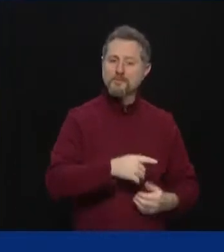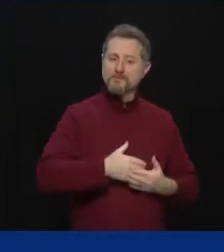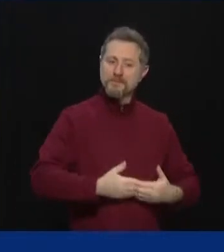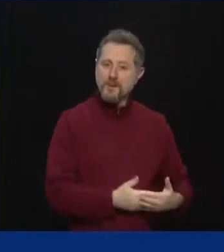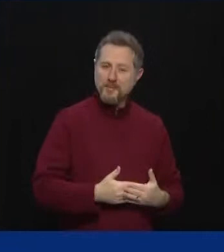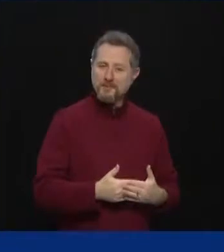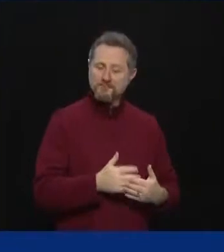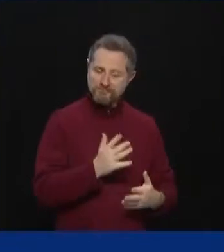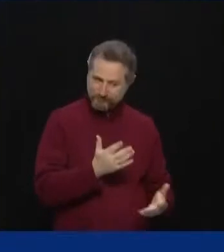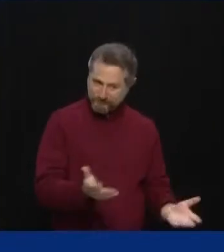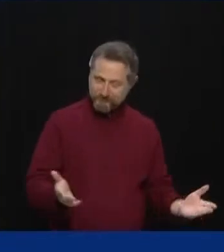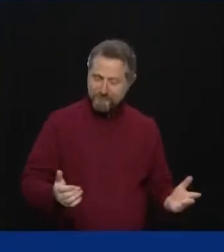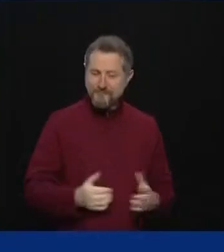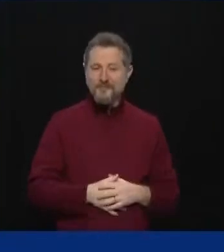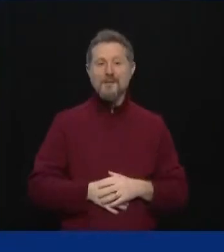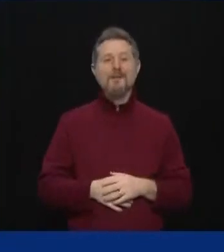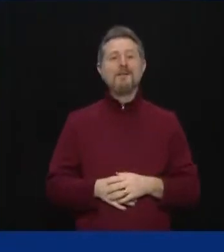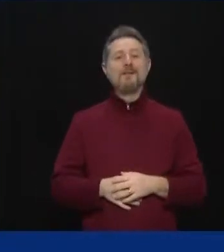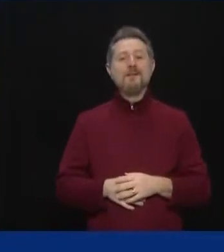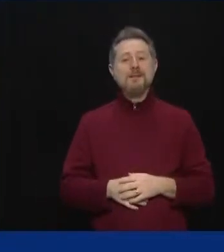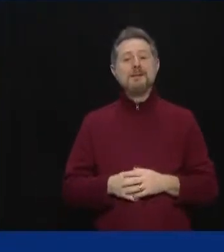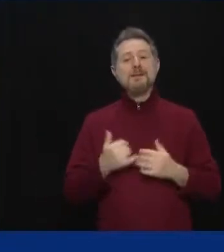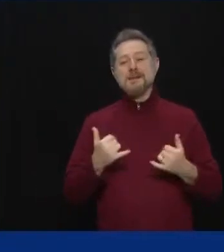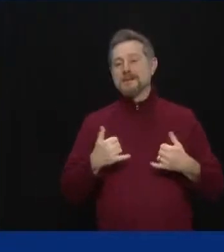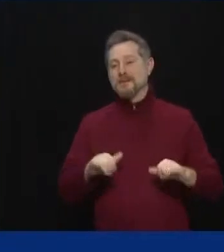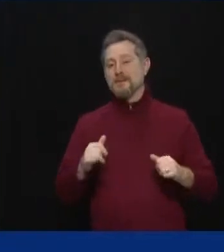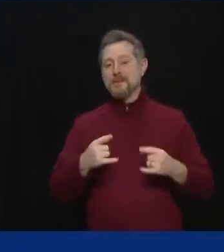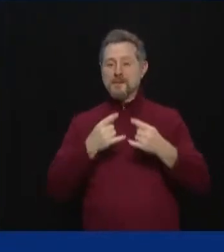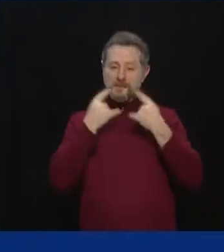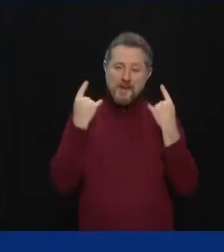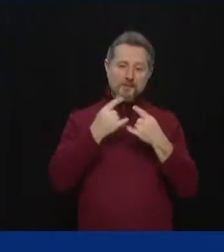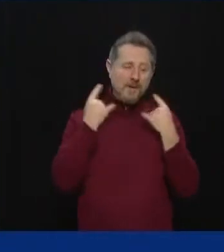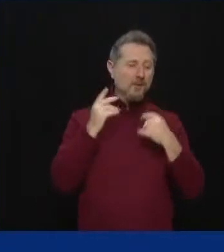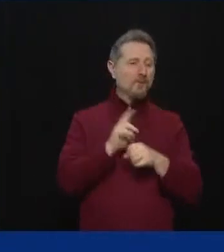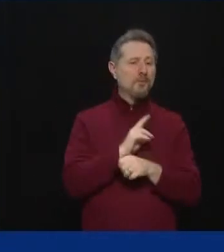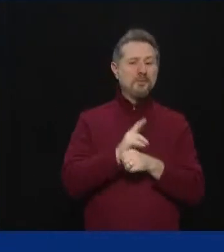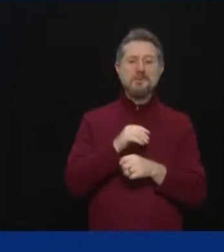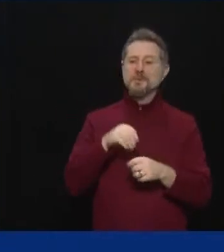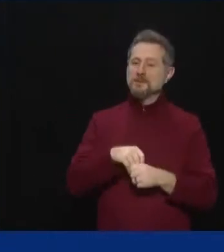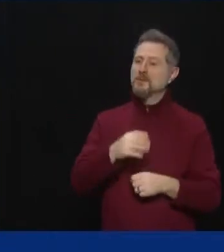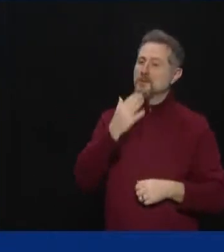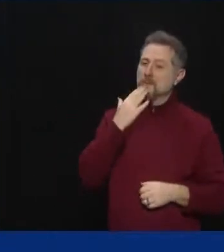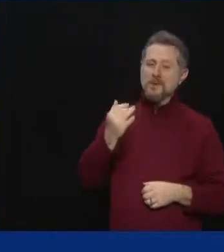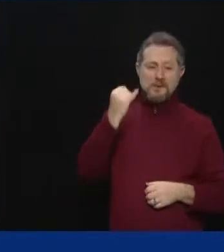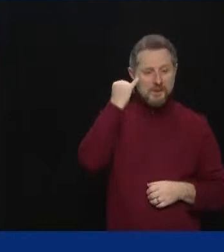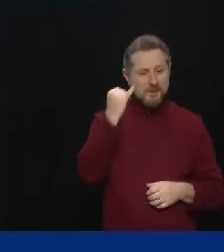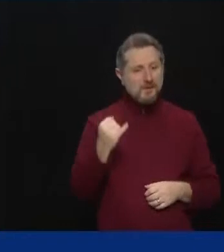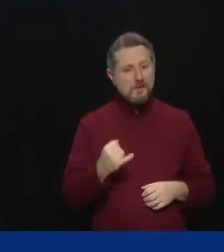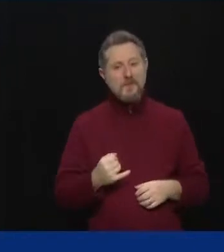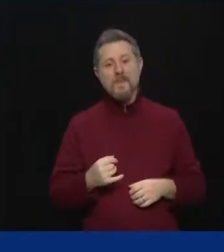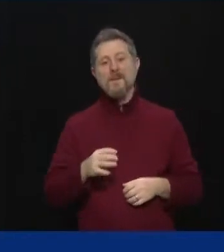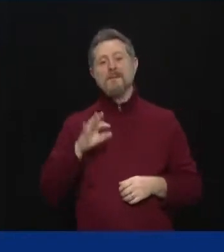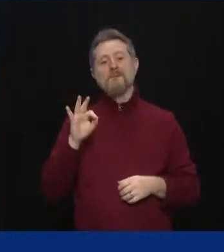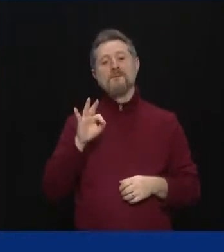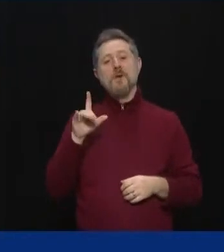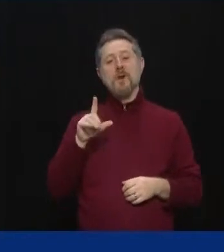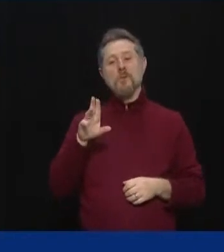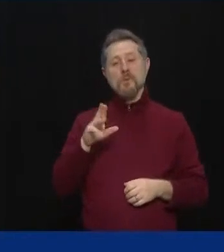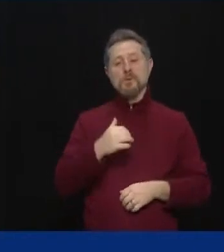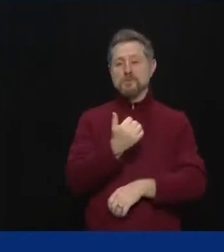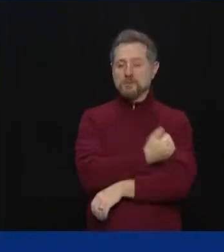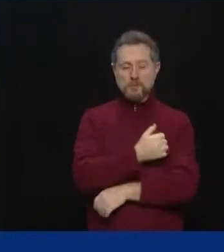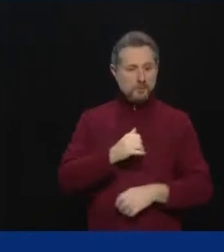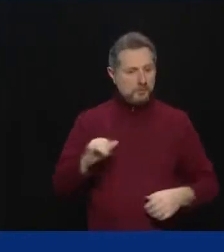adult vaccination. We wear a mask. Masking indoors is a good idea. Get a flu shot. We're in flu season.